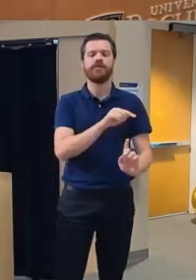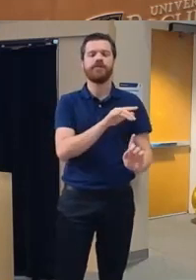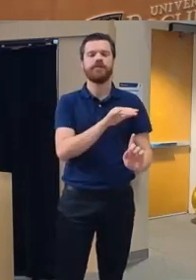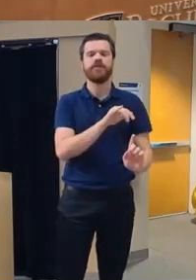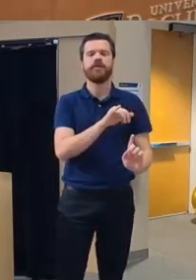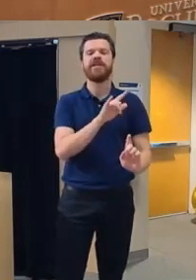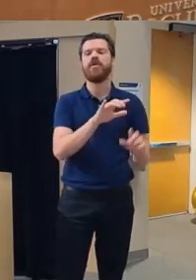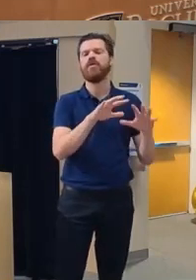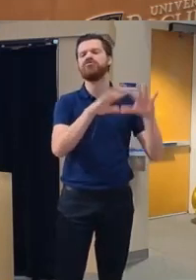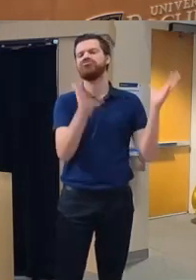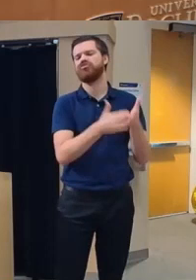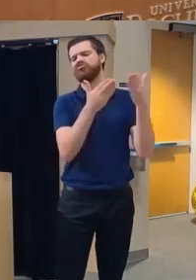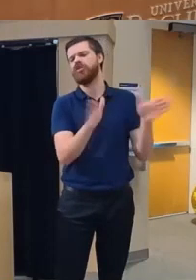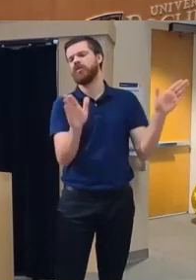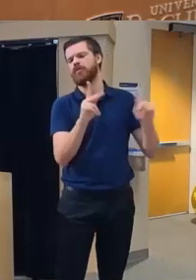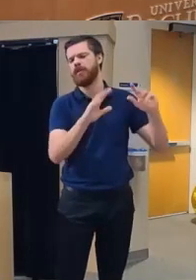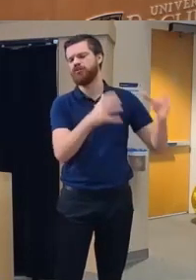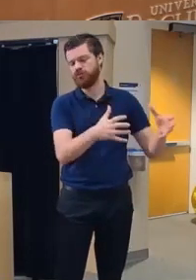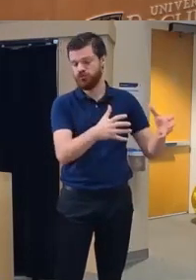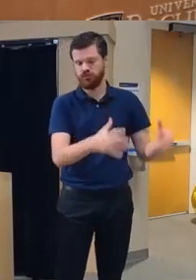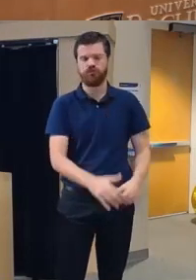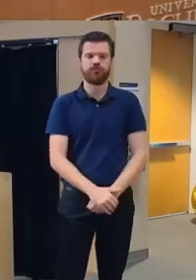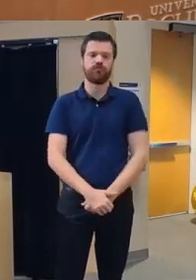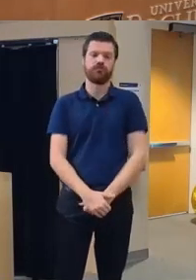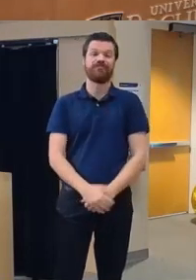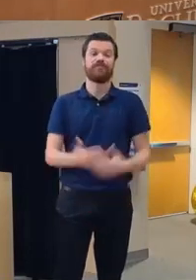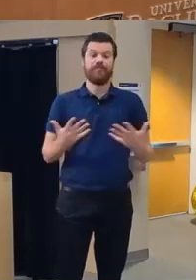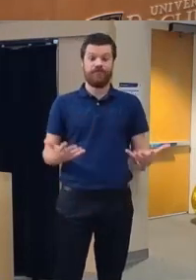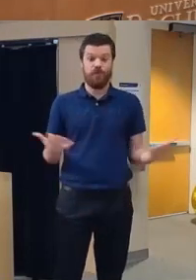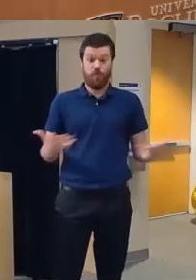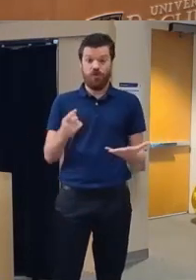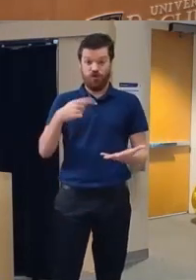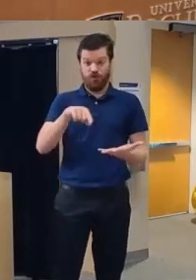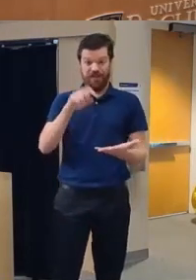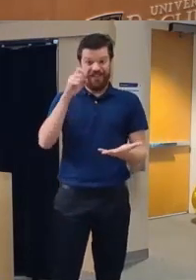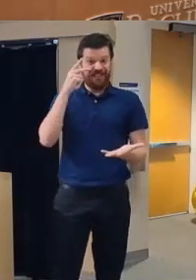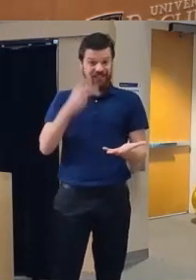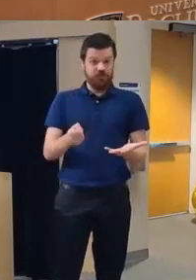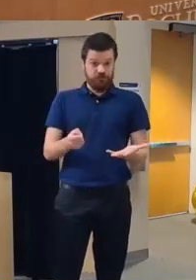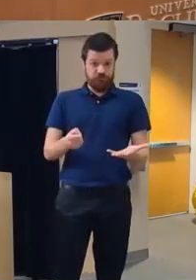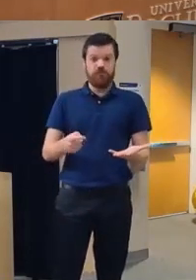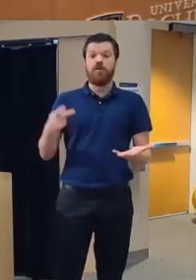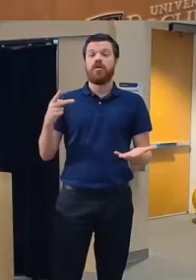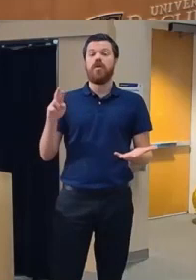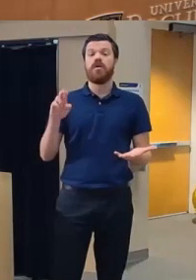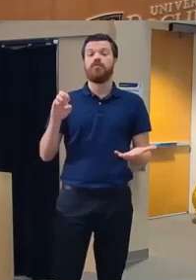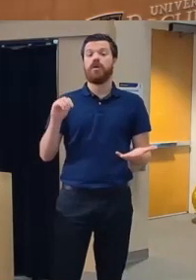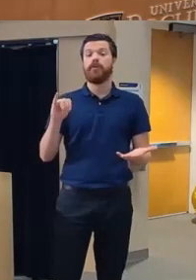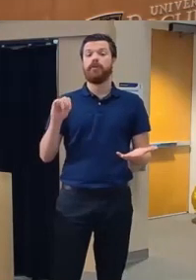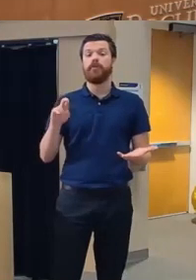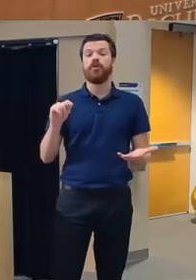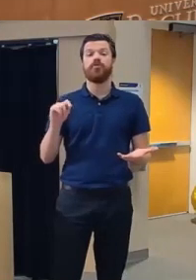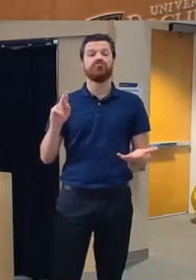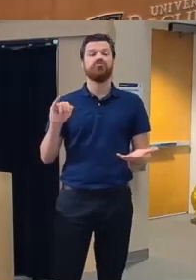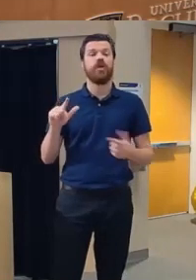it was in the overall general population. And you can see here that the Premier trial is